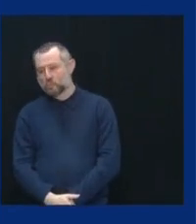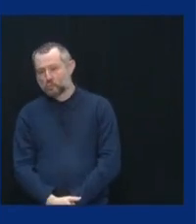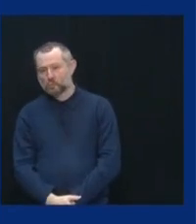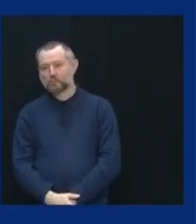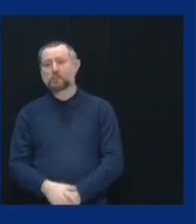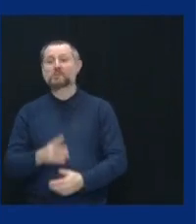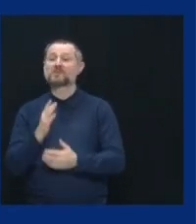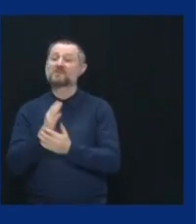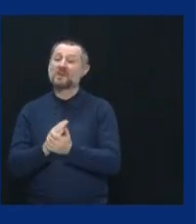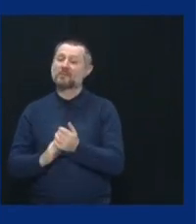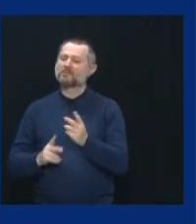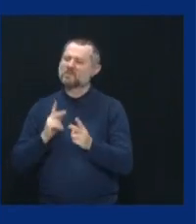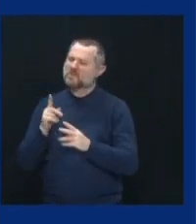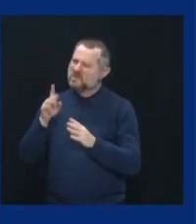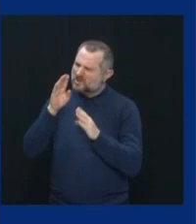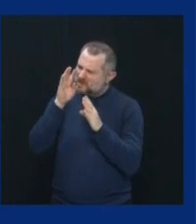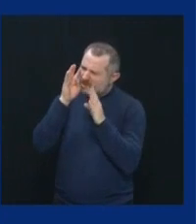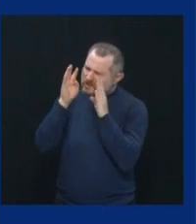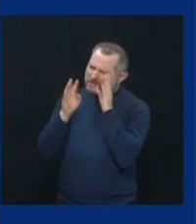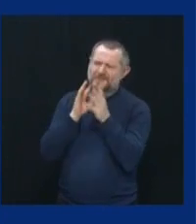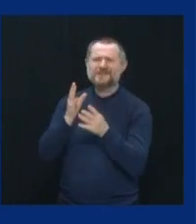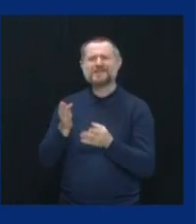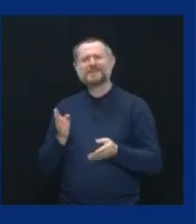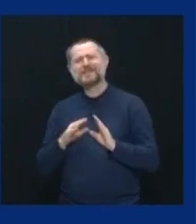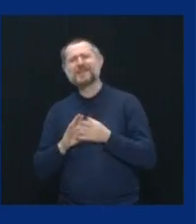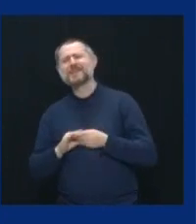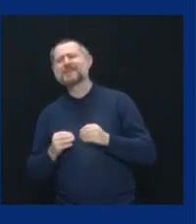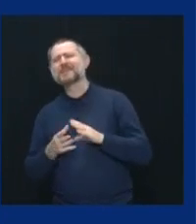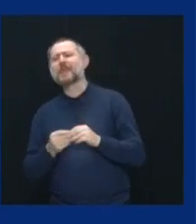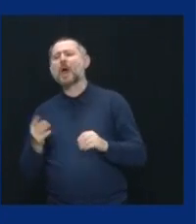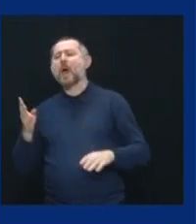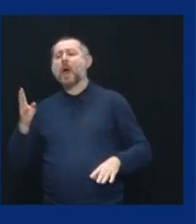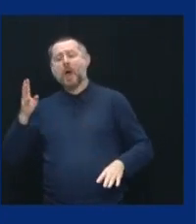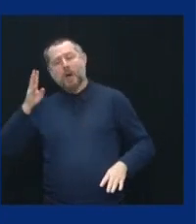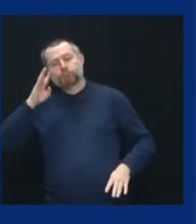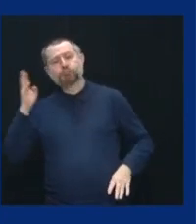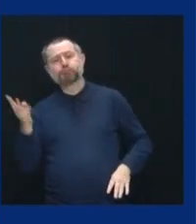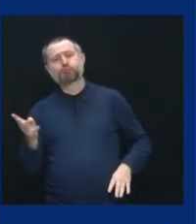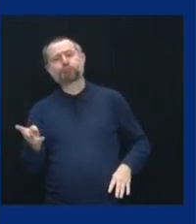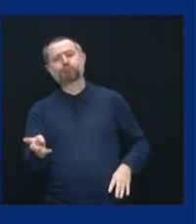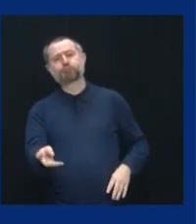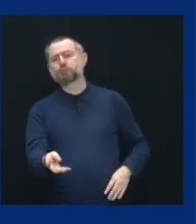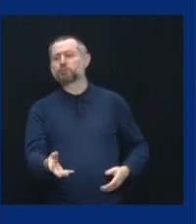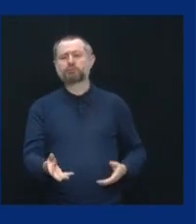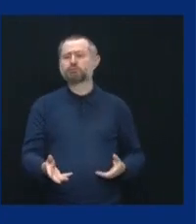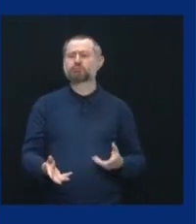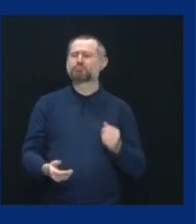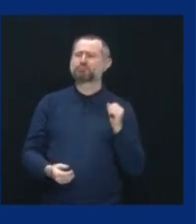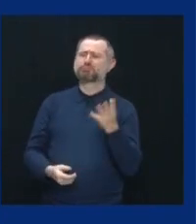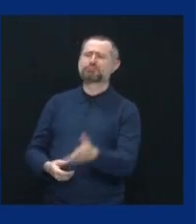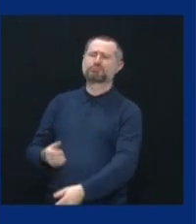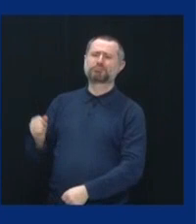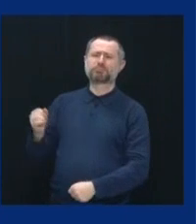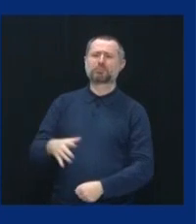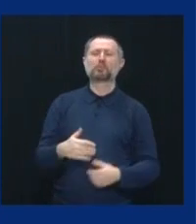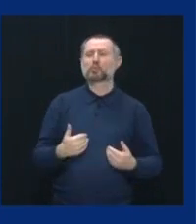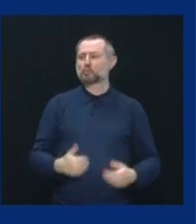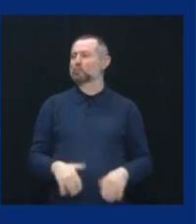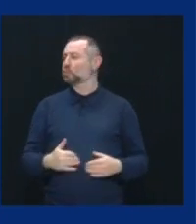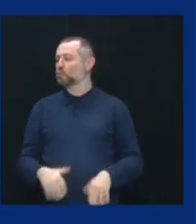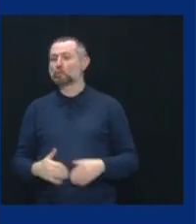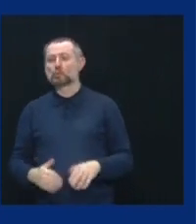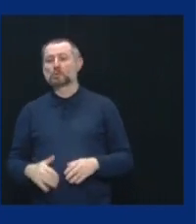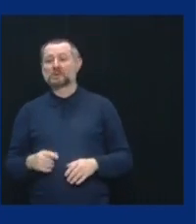with conspiracy theories or there's disinformation, then the worst thing you can say to somebody who lost a loved